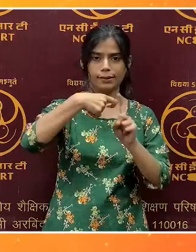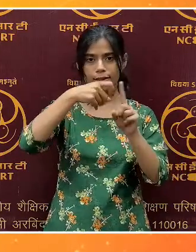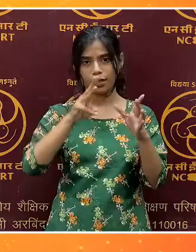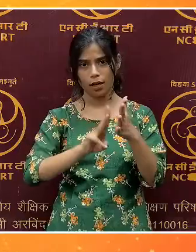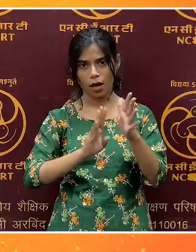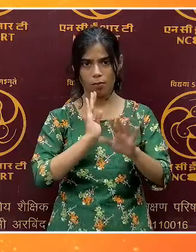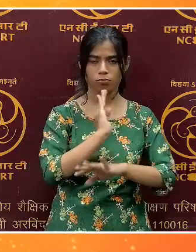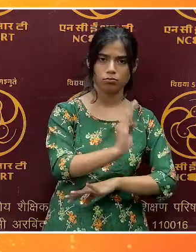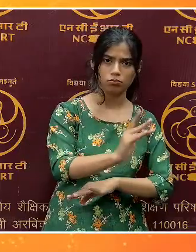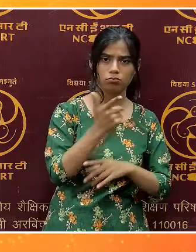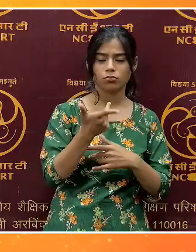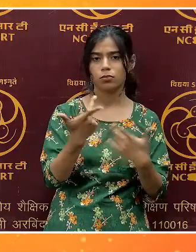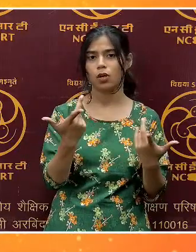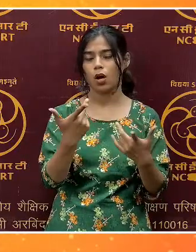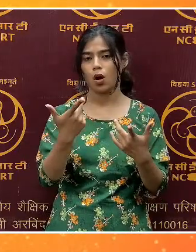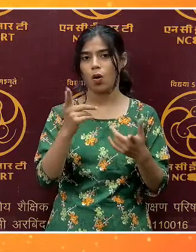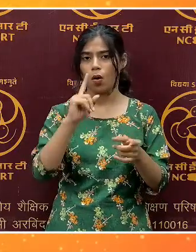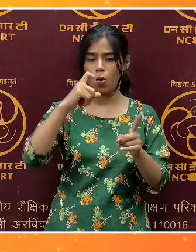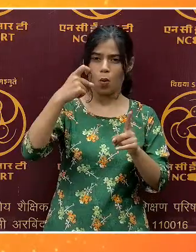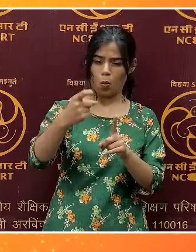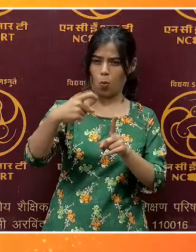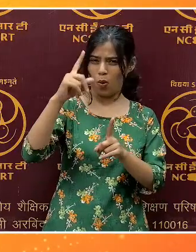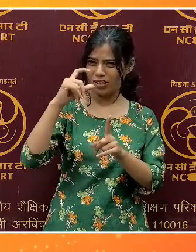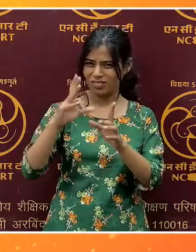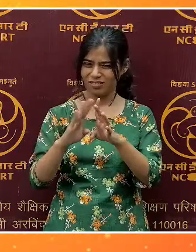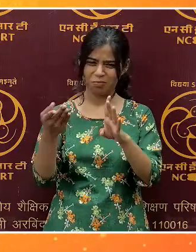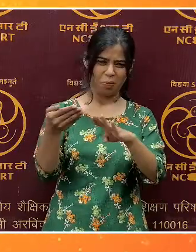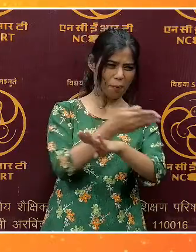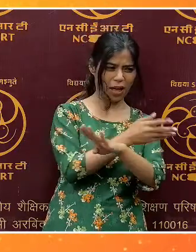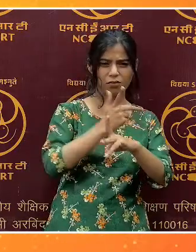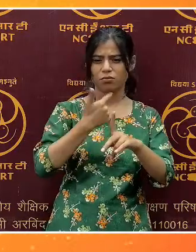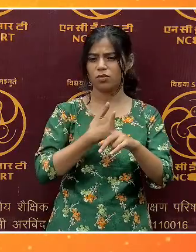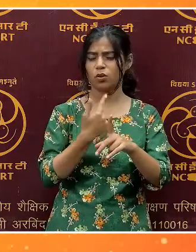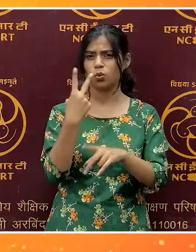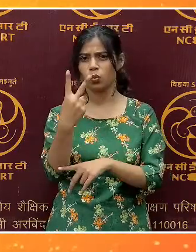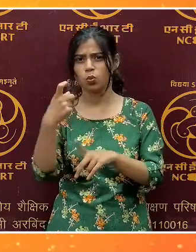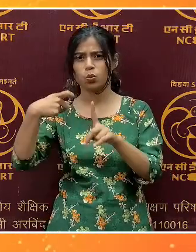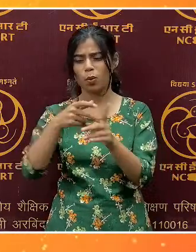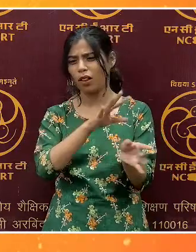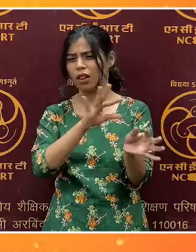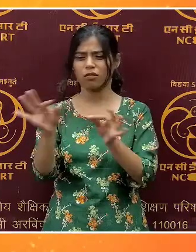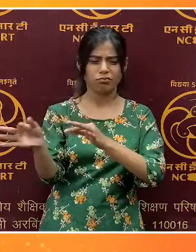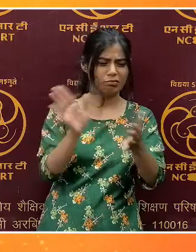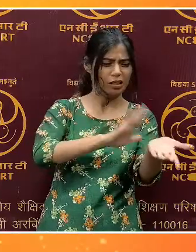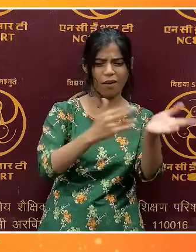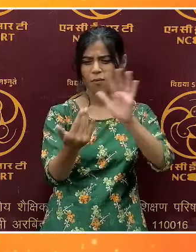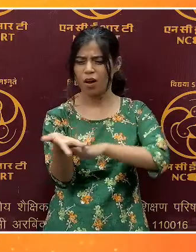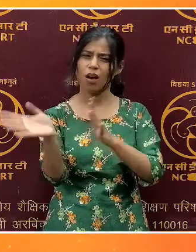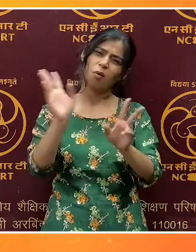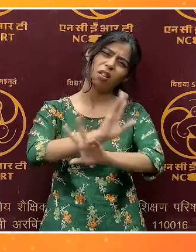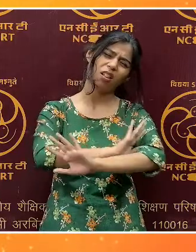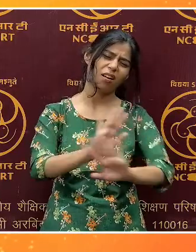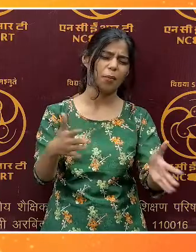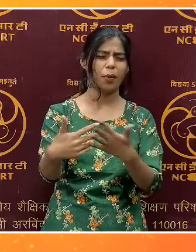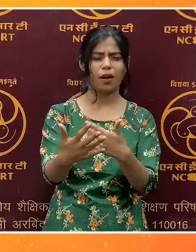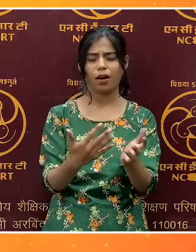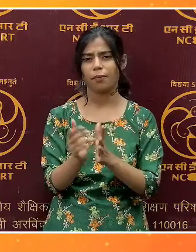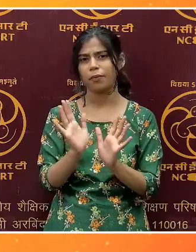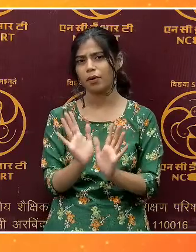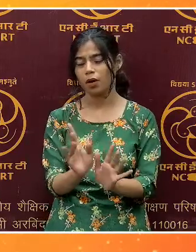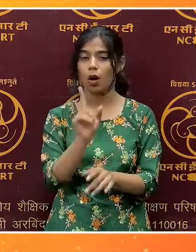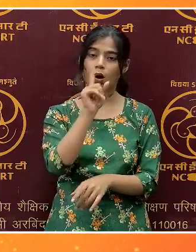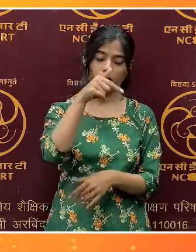He may go 3 km one side back, 2 km turn right, left, any direction. So, here is the distance